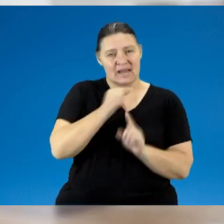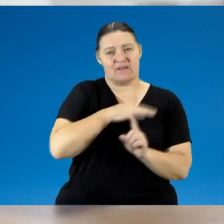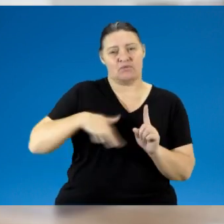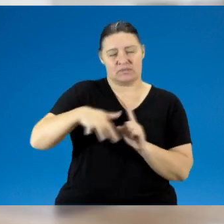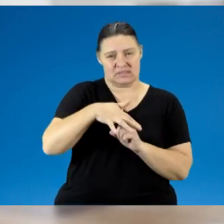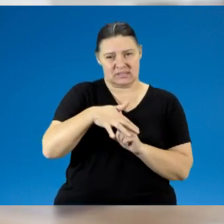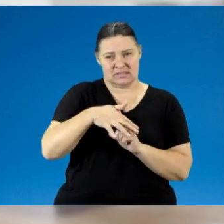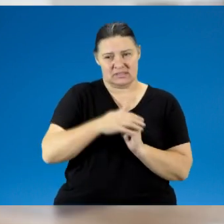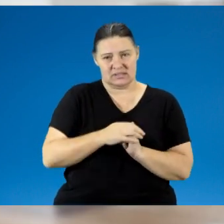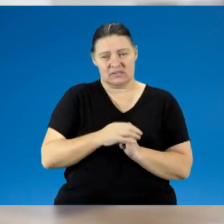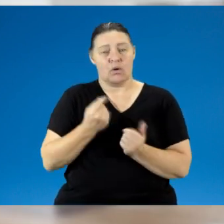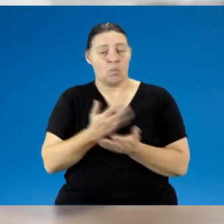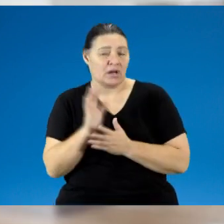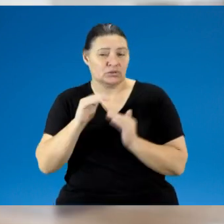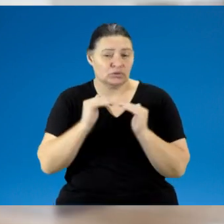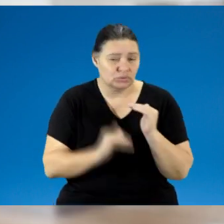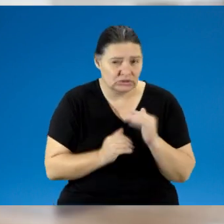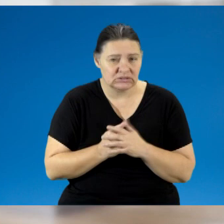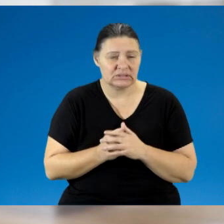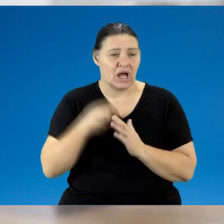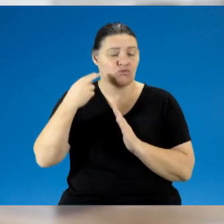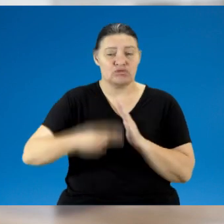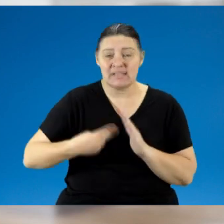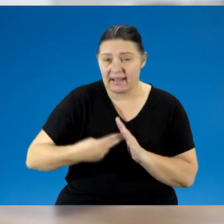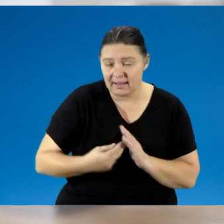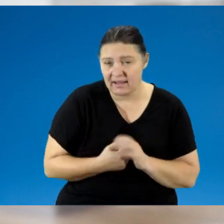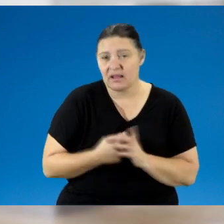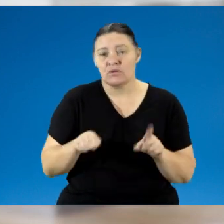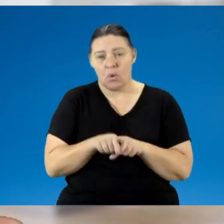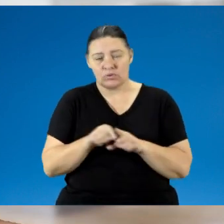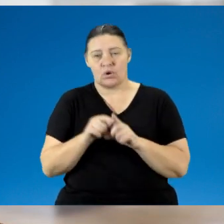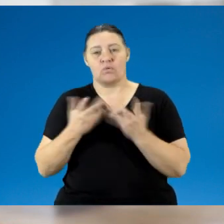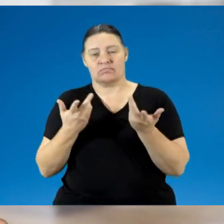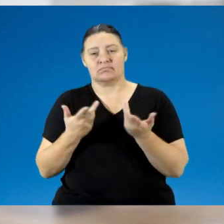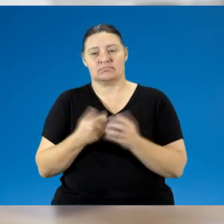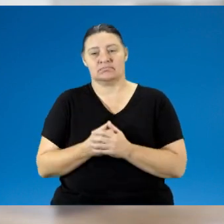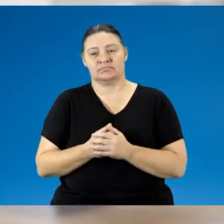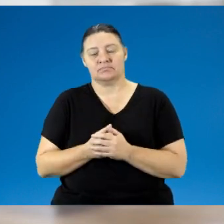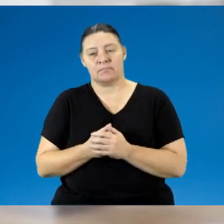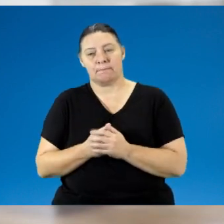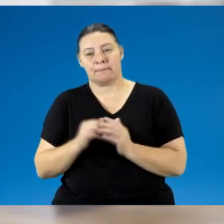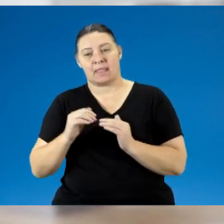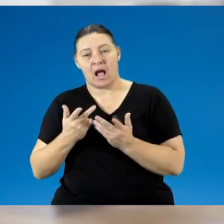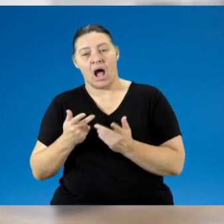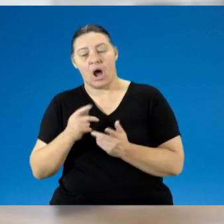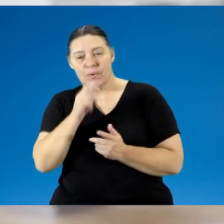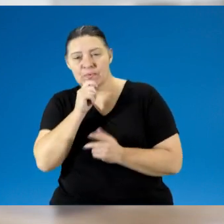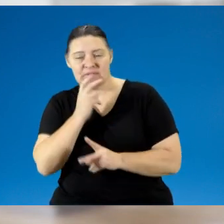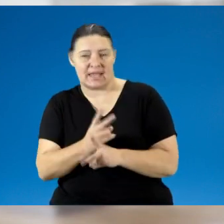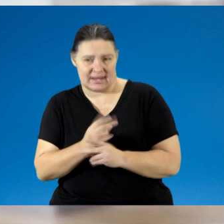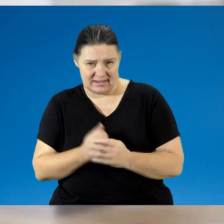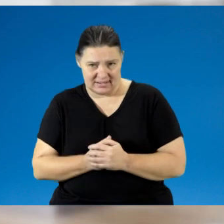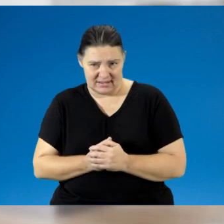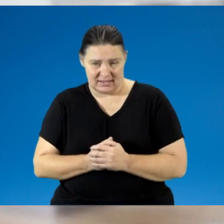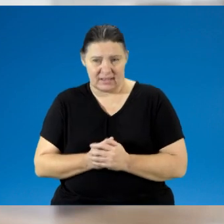our environment by doing what? Reducing, recycling, and reusing. We've seen even some businesses, they've